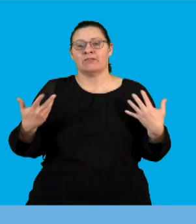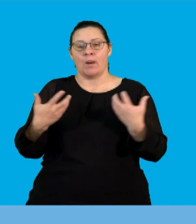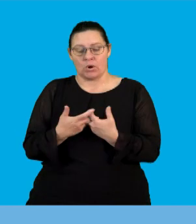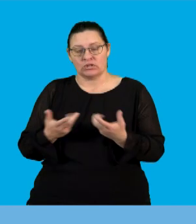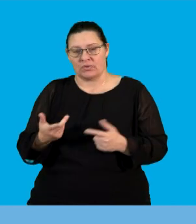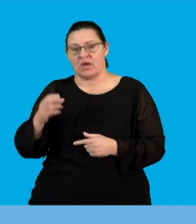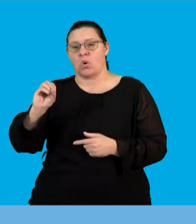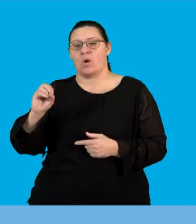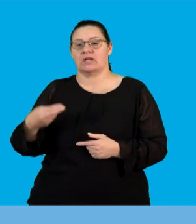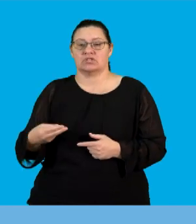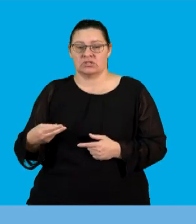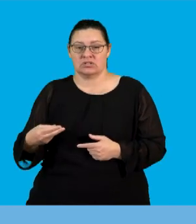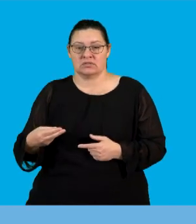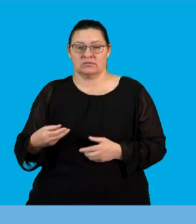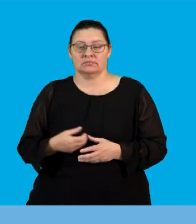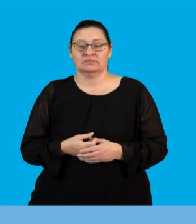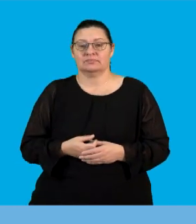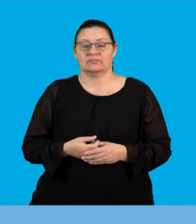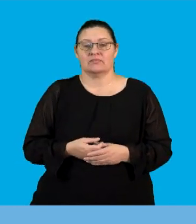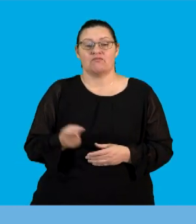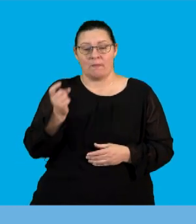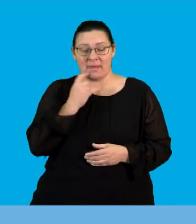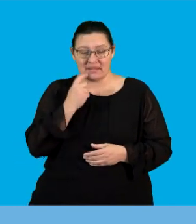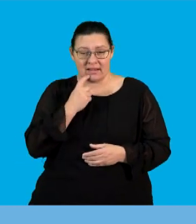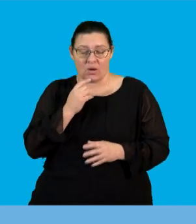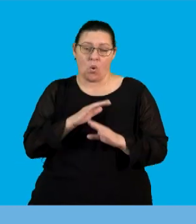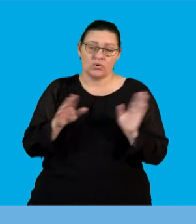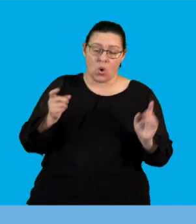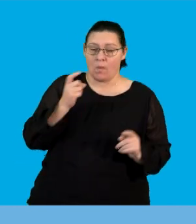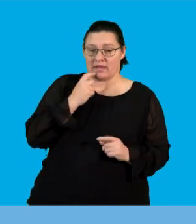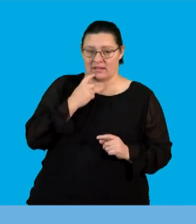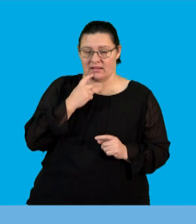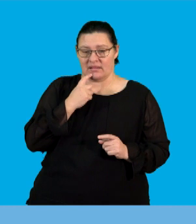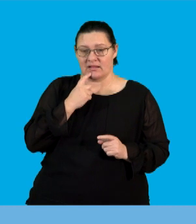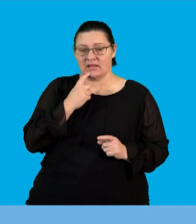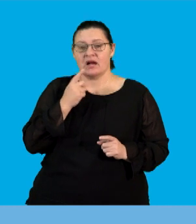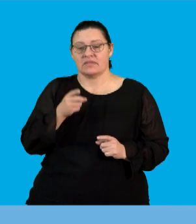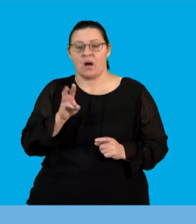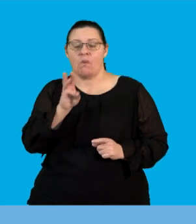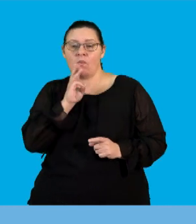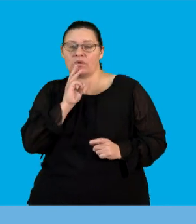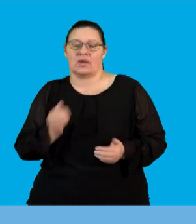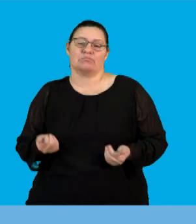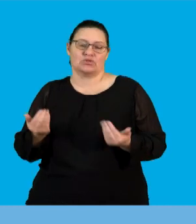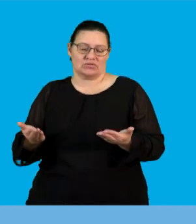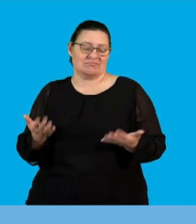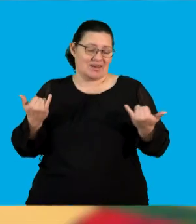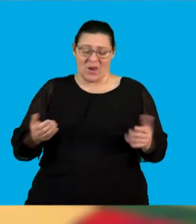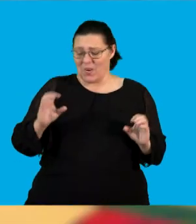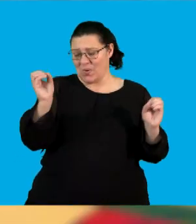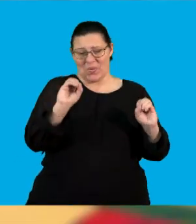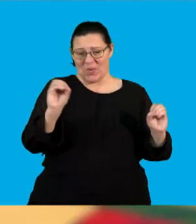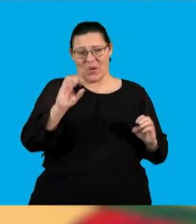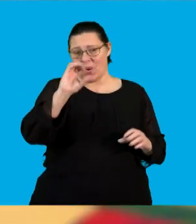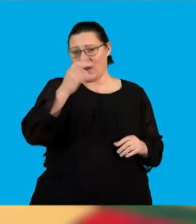chemically bonded with the OH, or the O from the metal oxide or the non-metal oxide, the water will then be produced. In